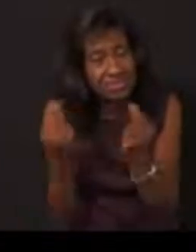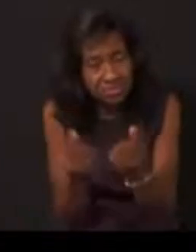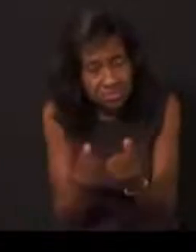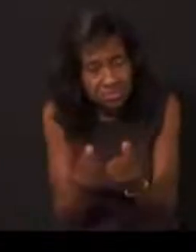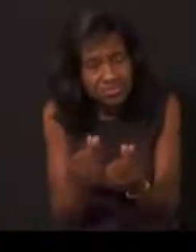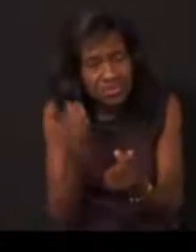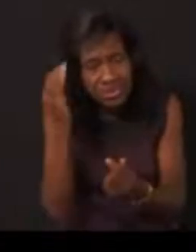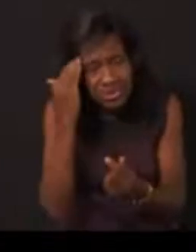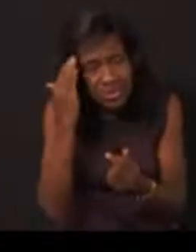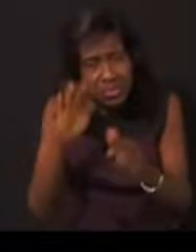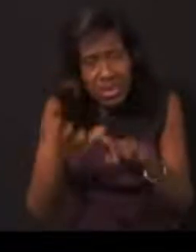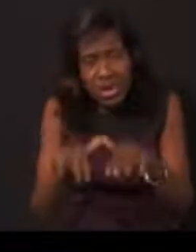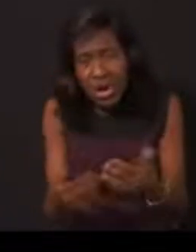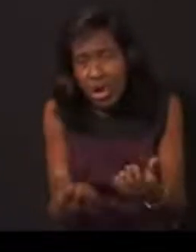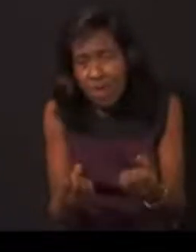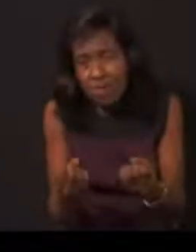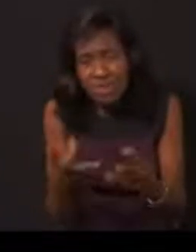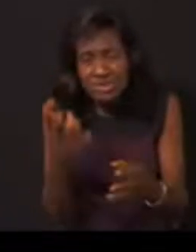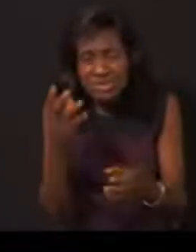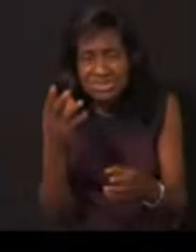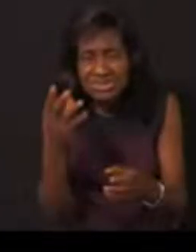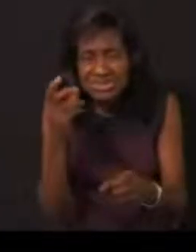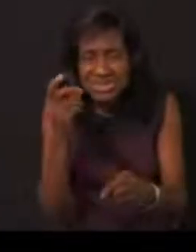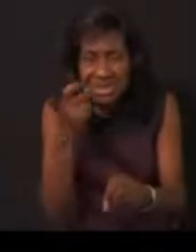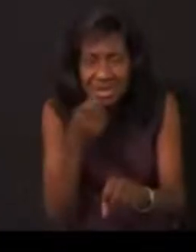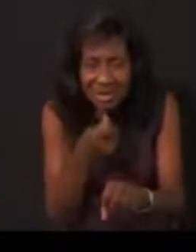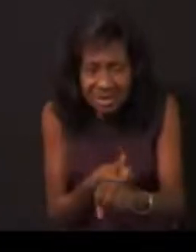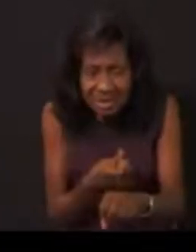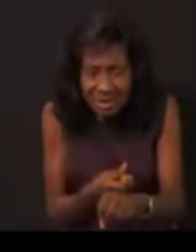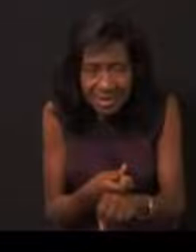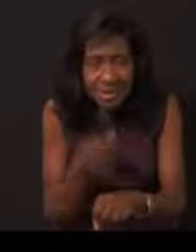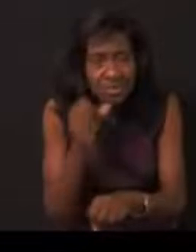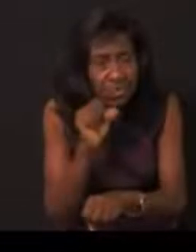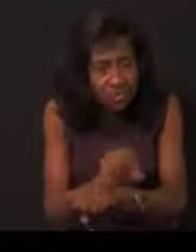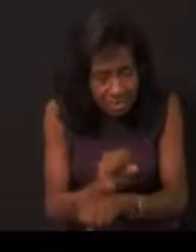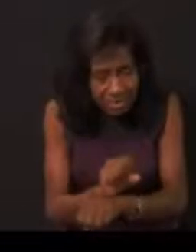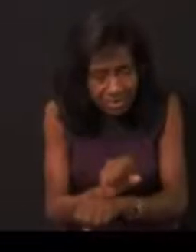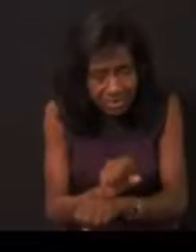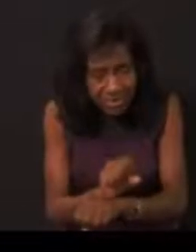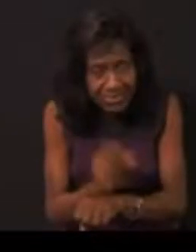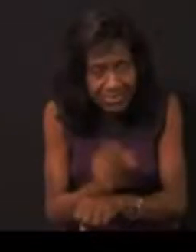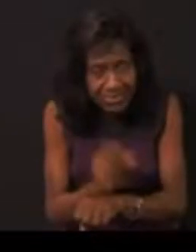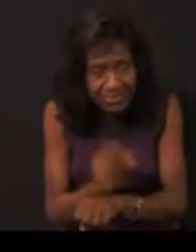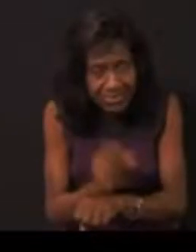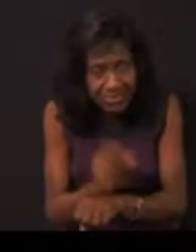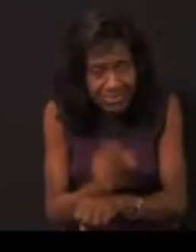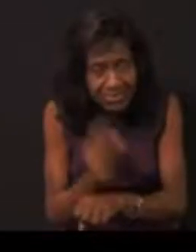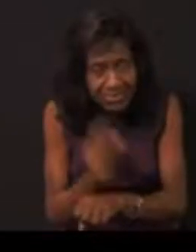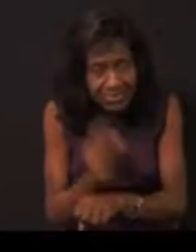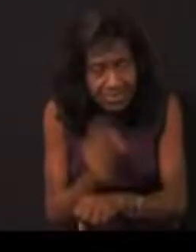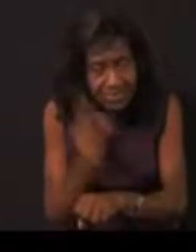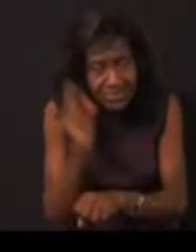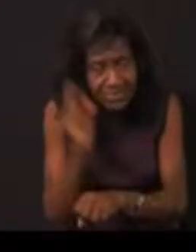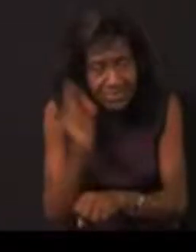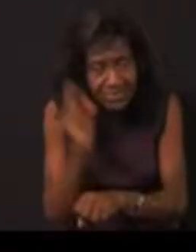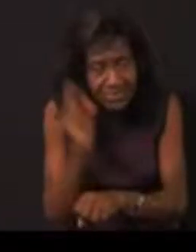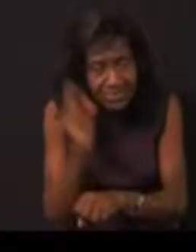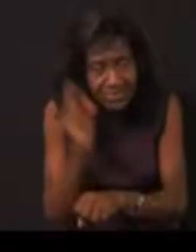effort, how much care, and how much hard work this government is putting in to getting that right.